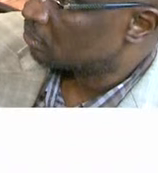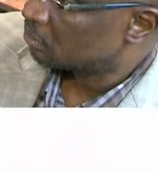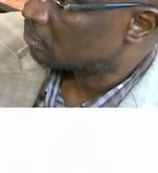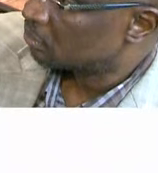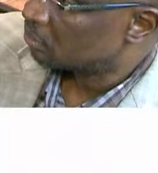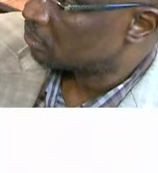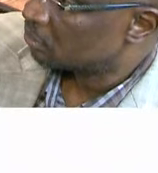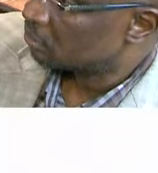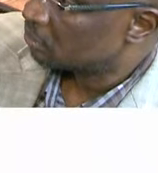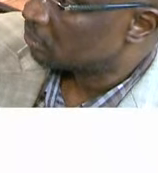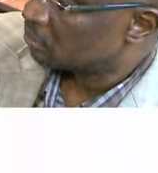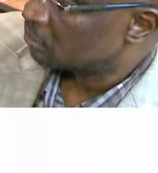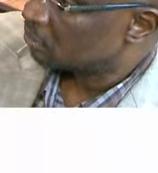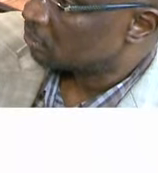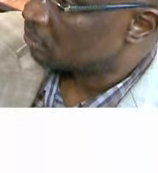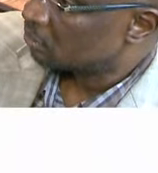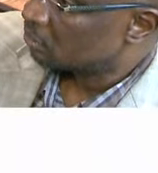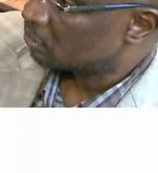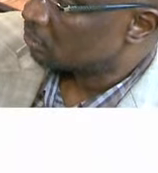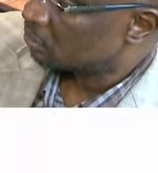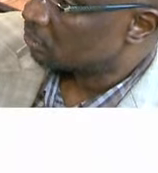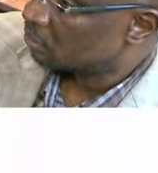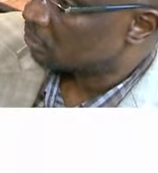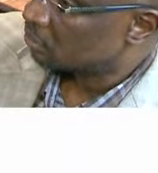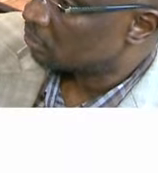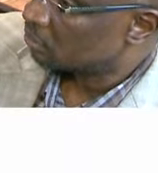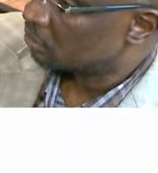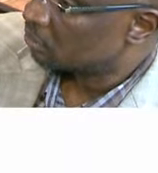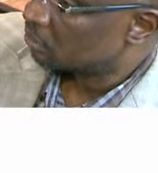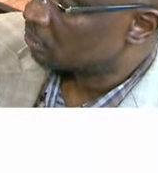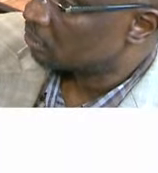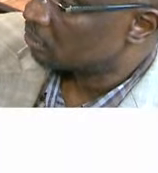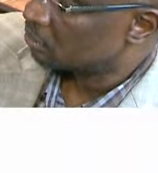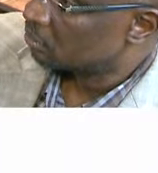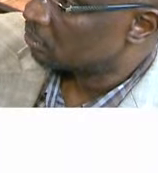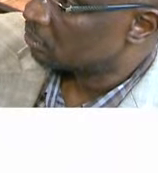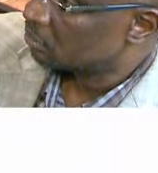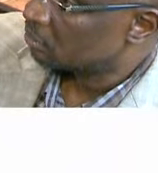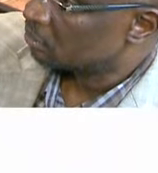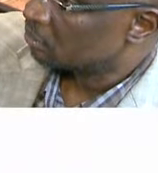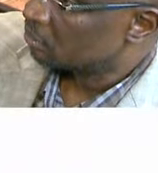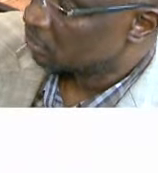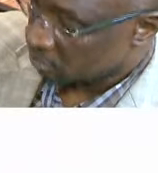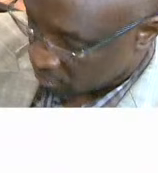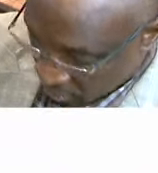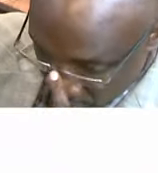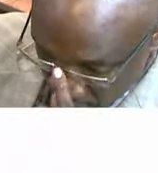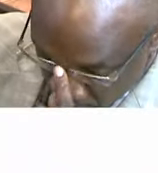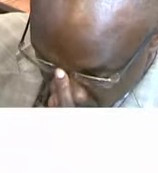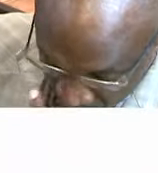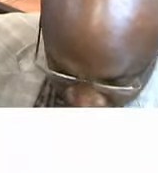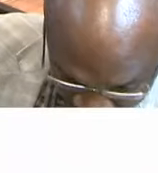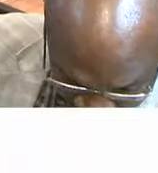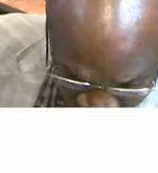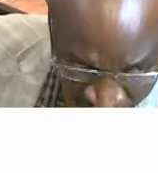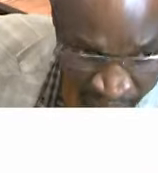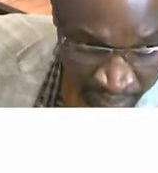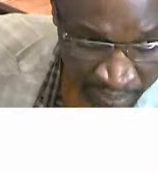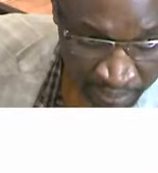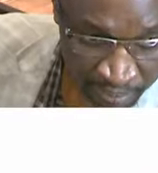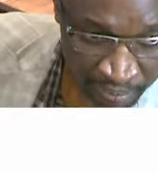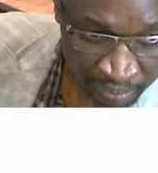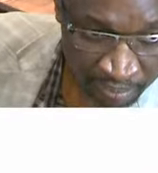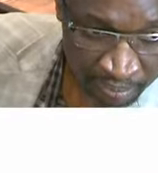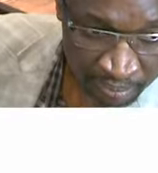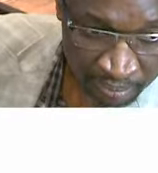Easter season is characterized above all by the joy of glorified life and the victory over death,